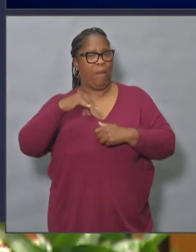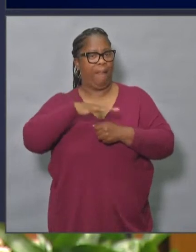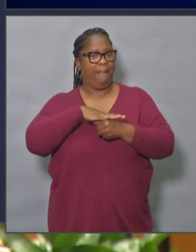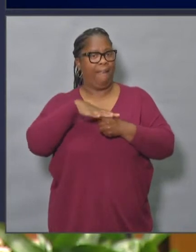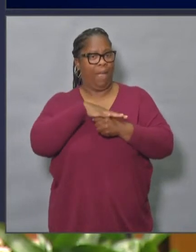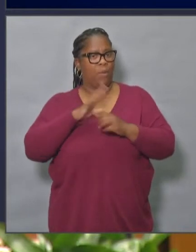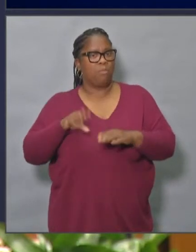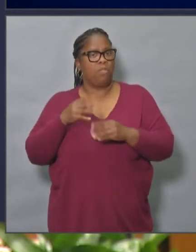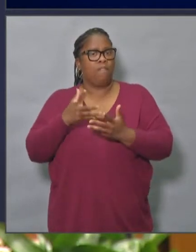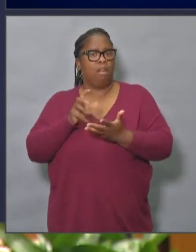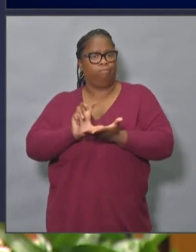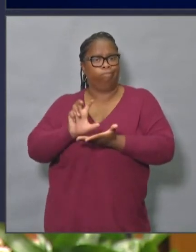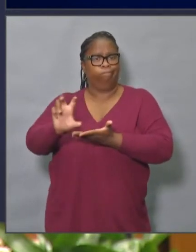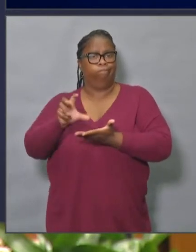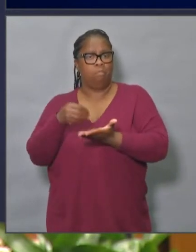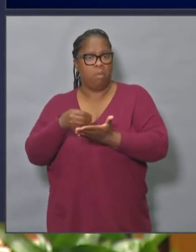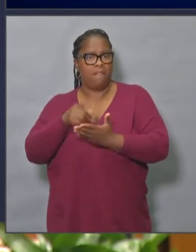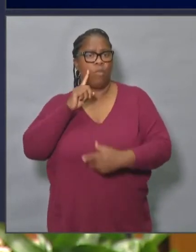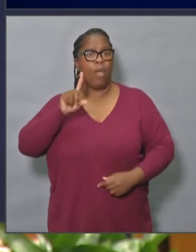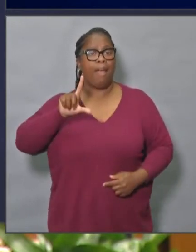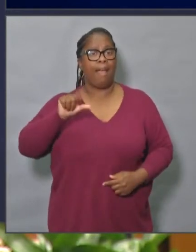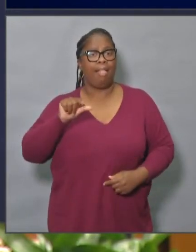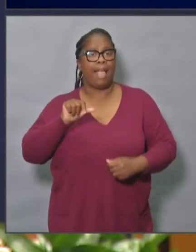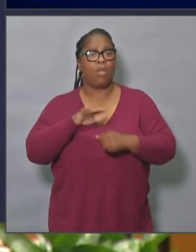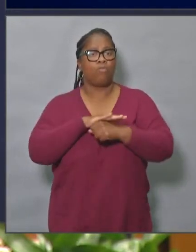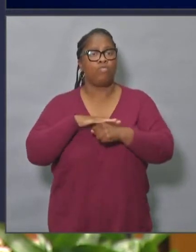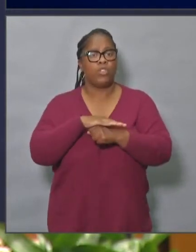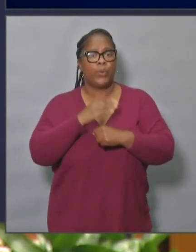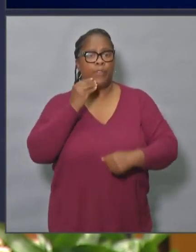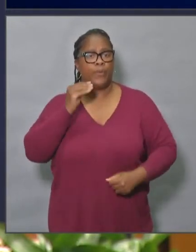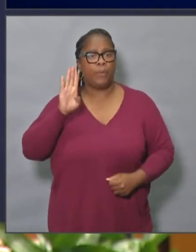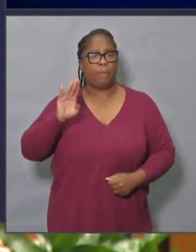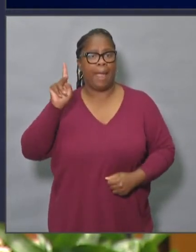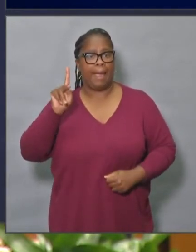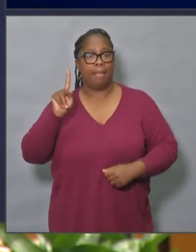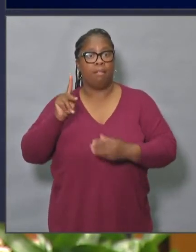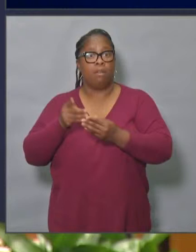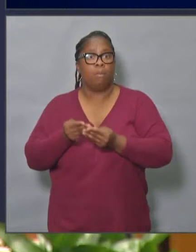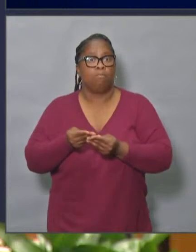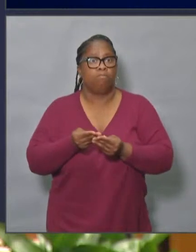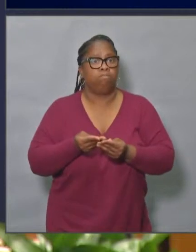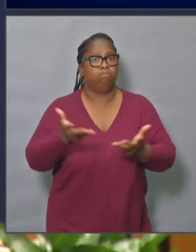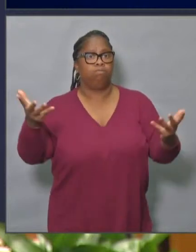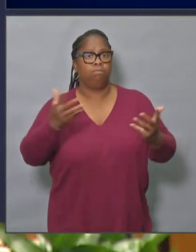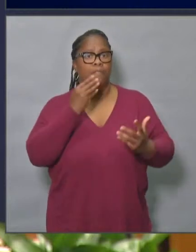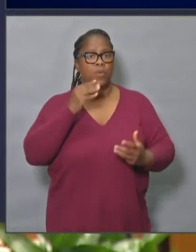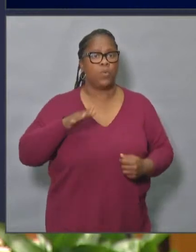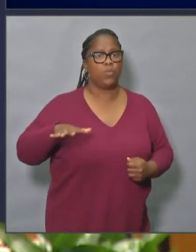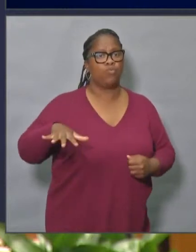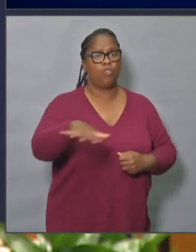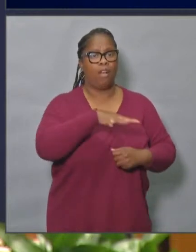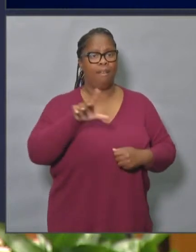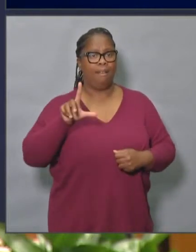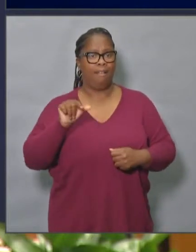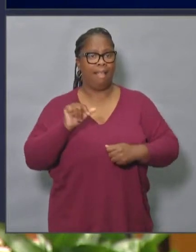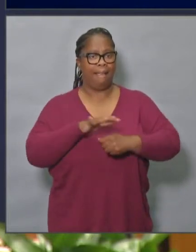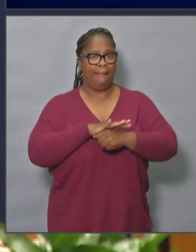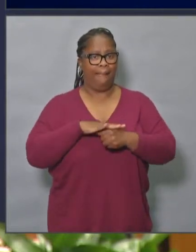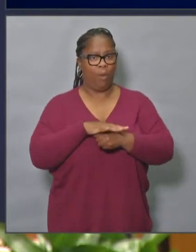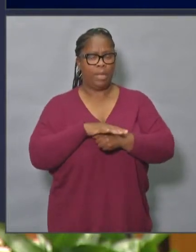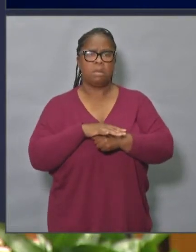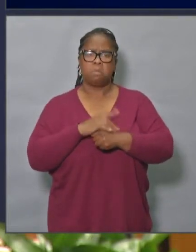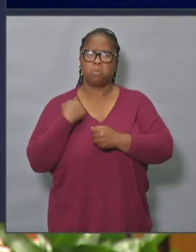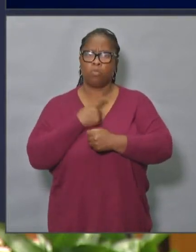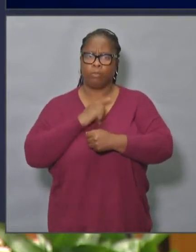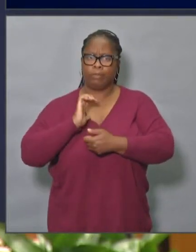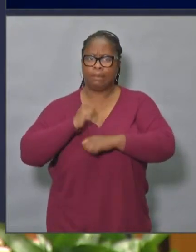the LA Regional Food Bank to offer food distributions across the county. And we've formed lasting partnerships